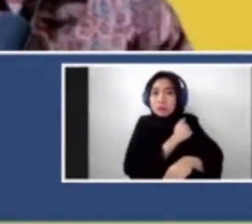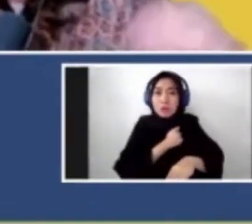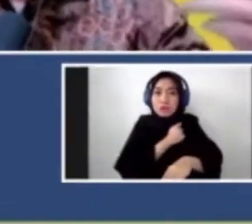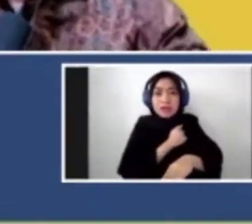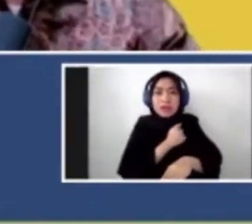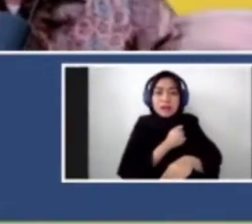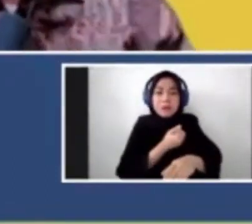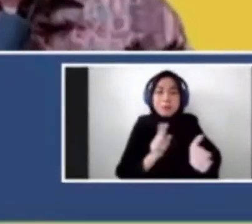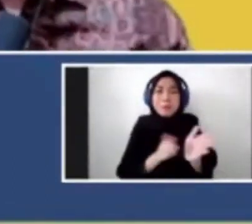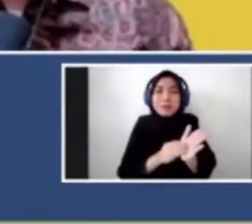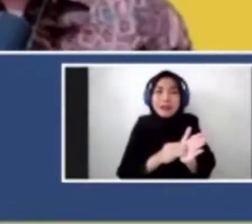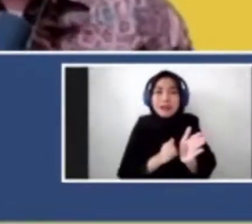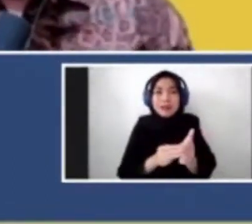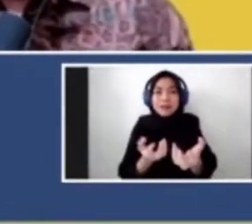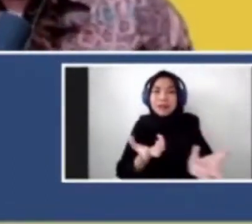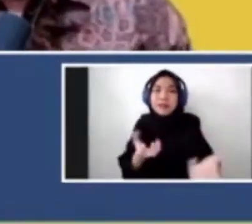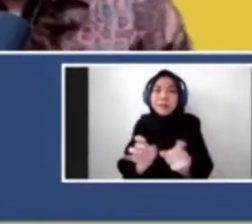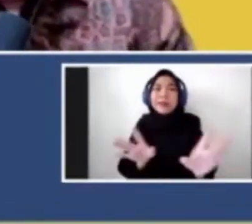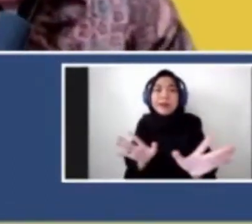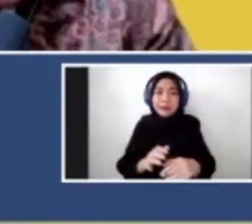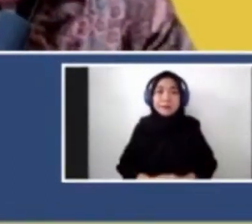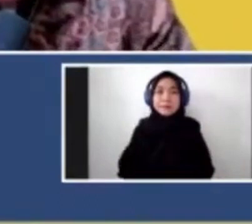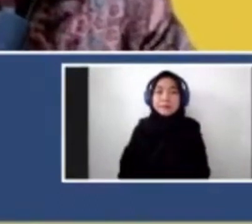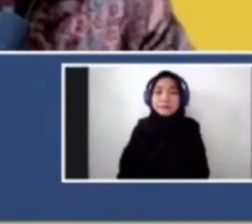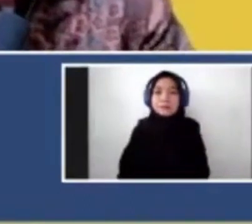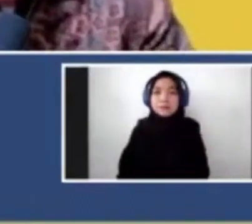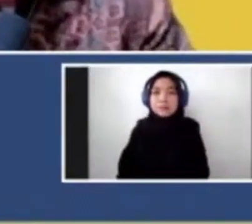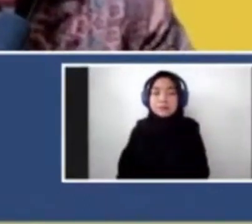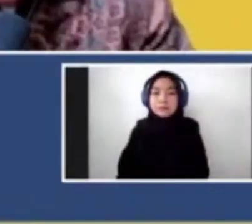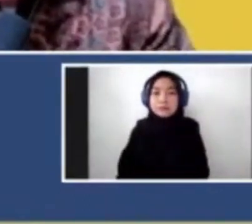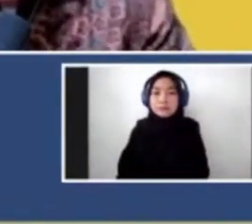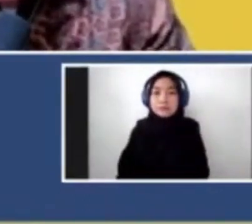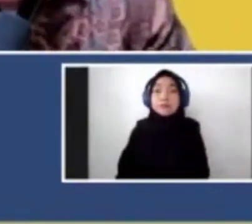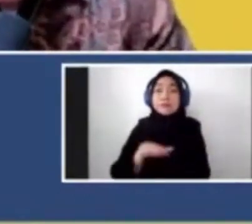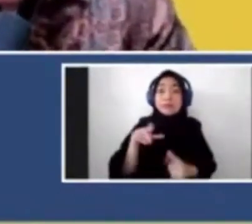to address the problems. I think Dr. Zarza has joined us.